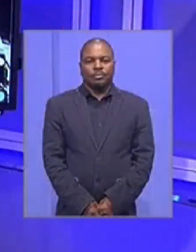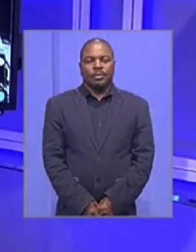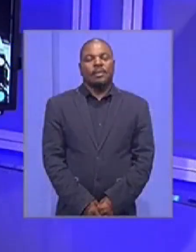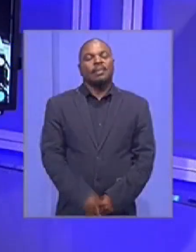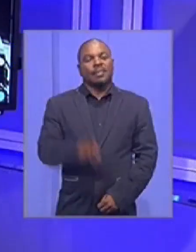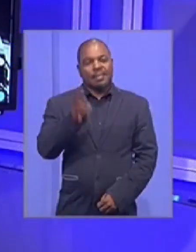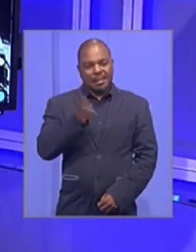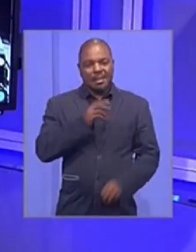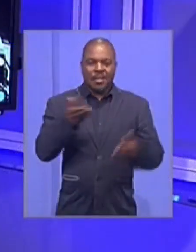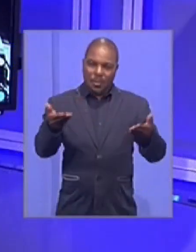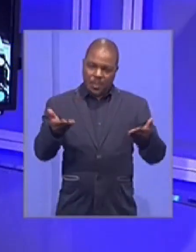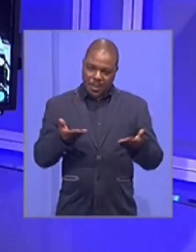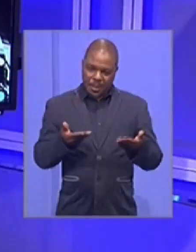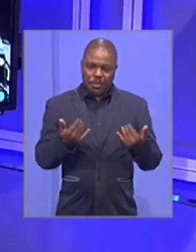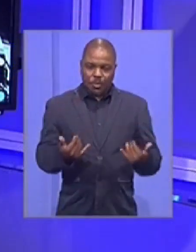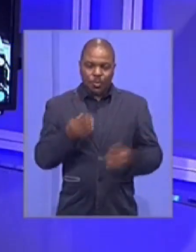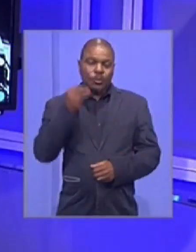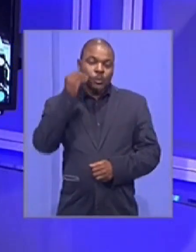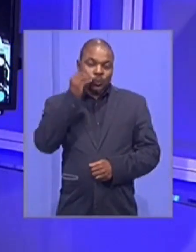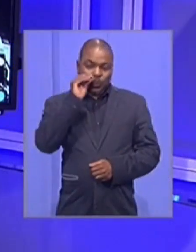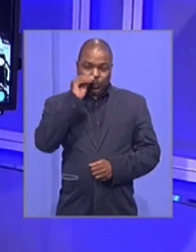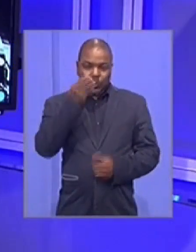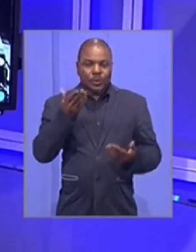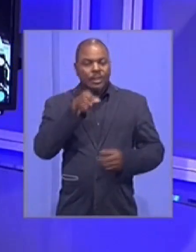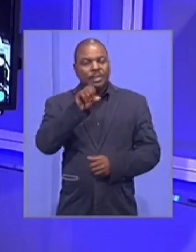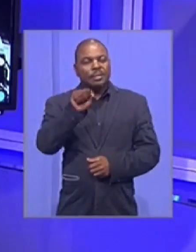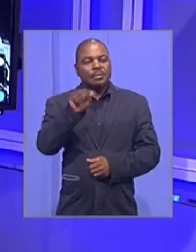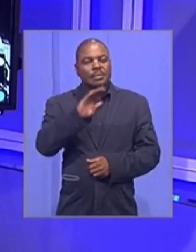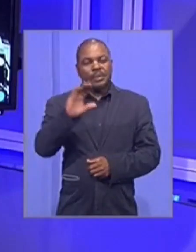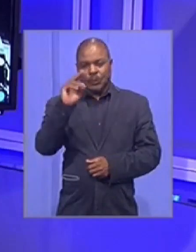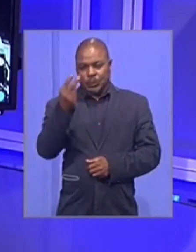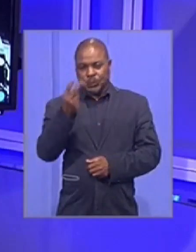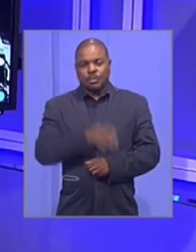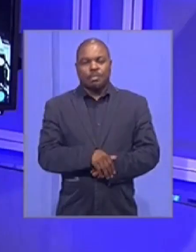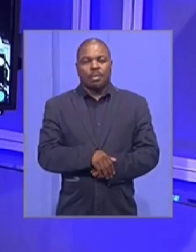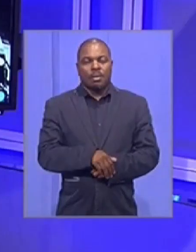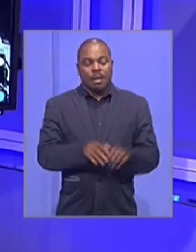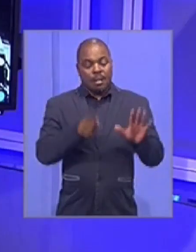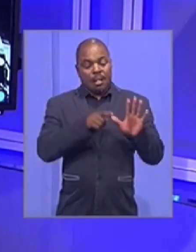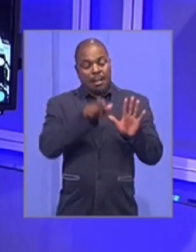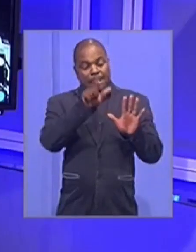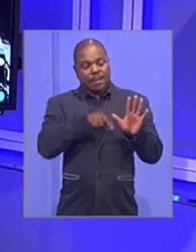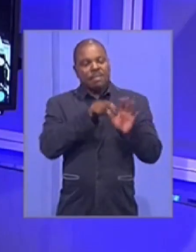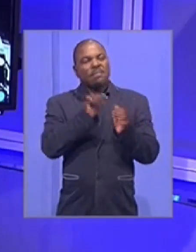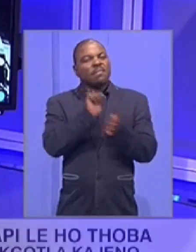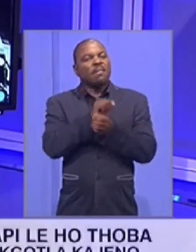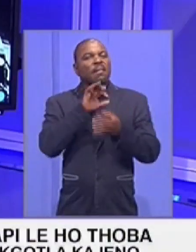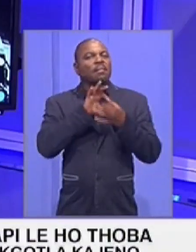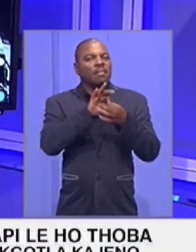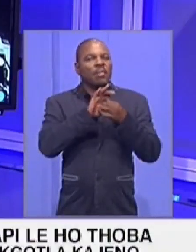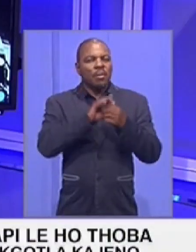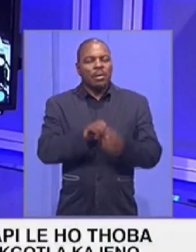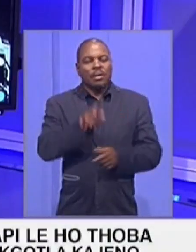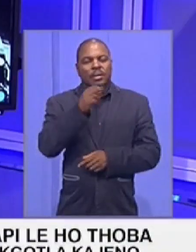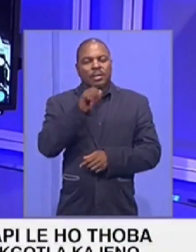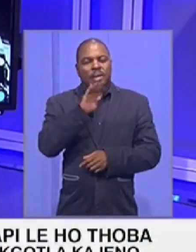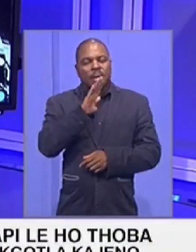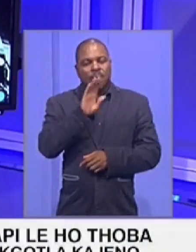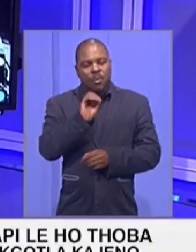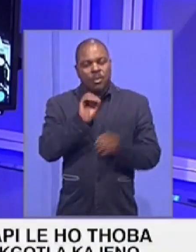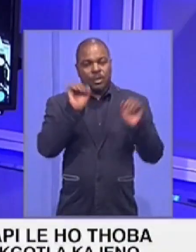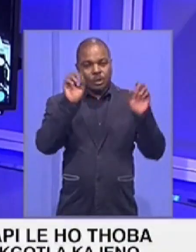Mme re boela re amohela ditabeng tsena tsa Sesotho ho SABC 2. Moqosi wa bohlano nyeweng ya Thabo Bester e le Motanyane Masukela ya dilemo